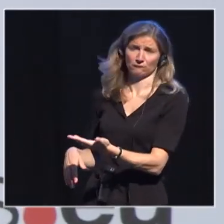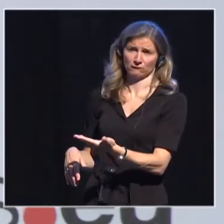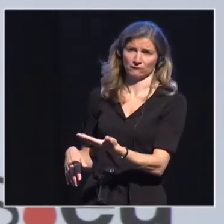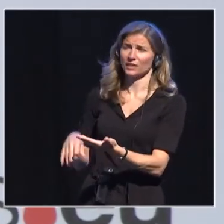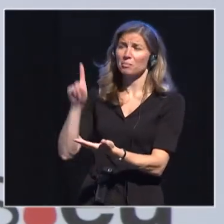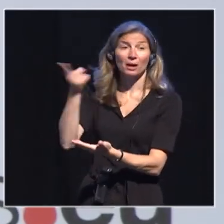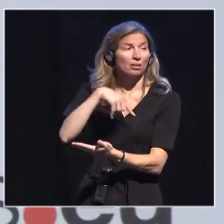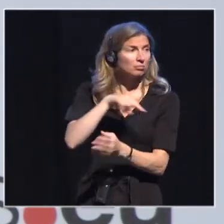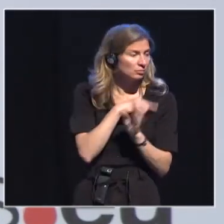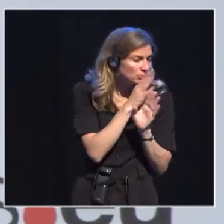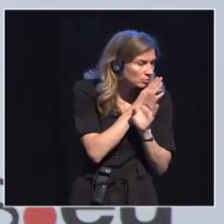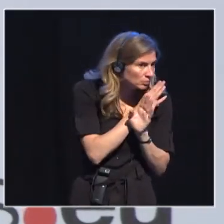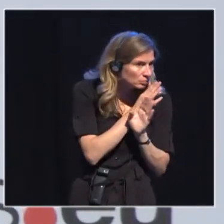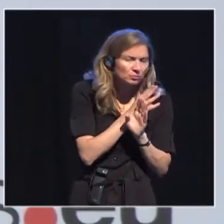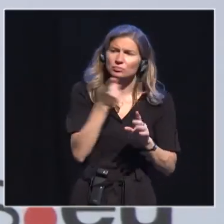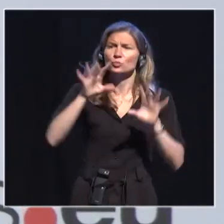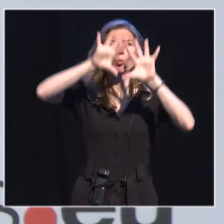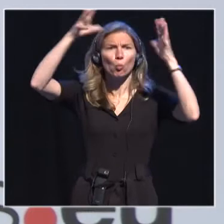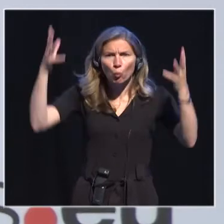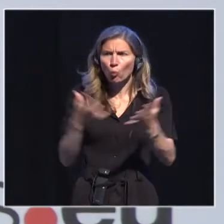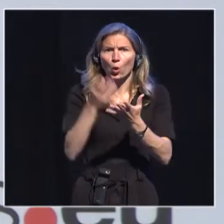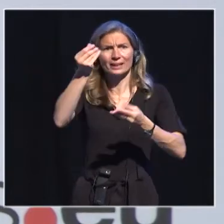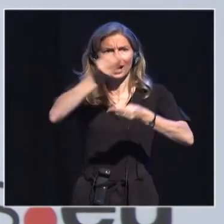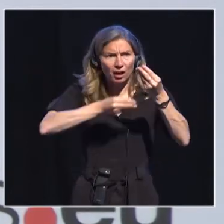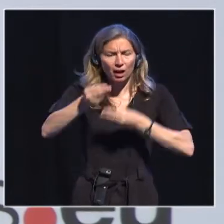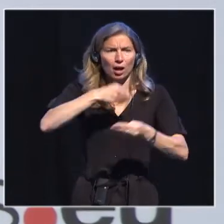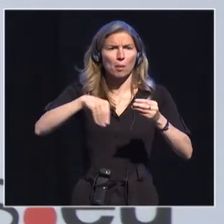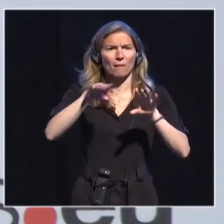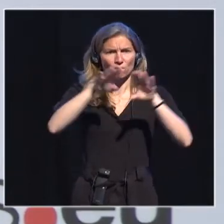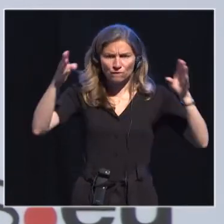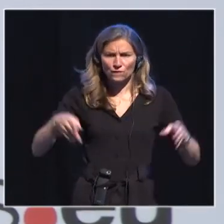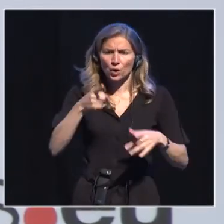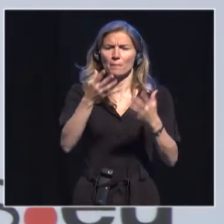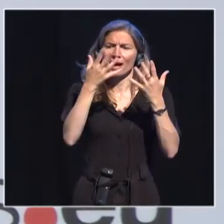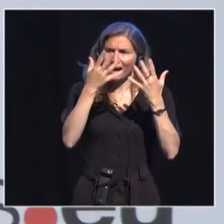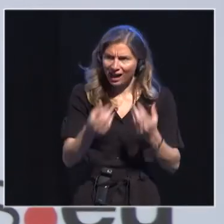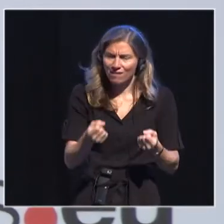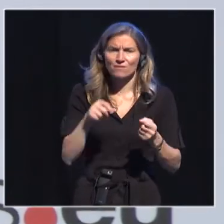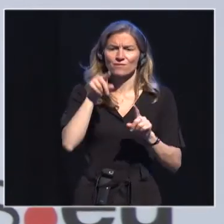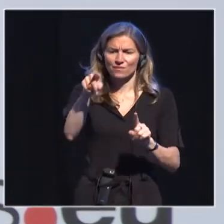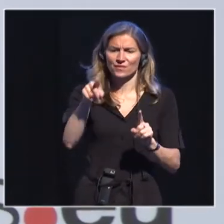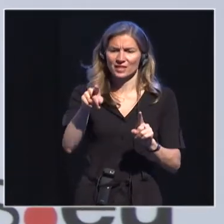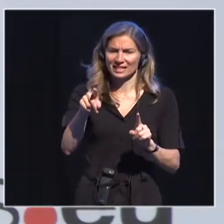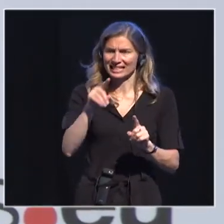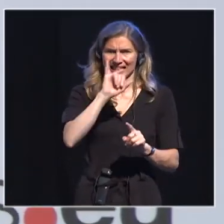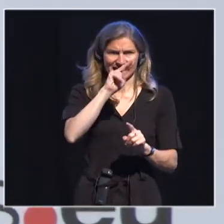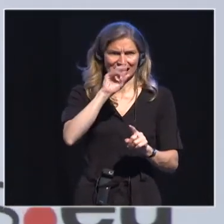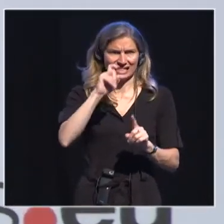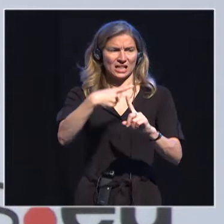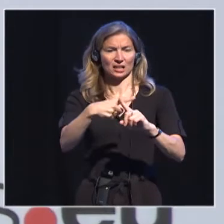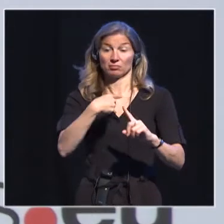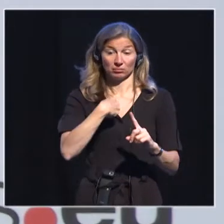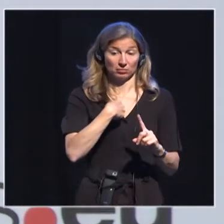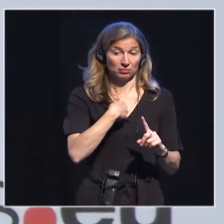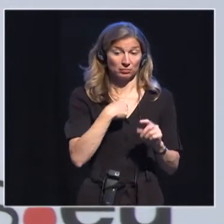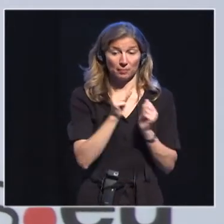year, the World Economic Forum publishes an index by the name of the Network Readiness Index. I developed this index with Professor